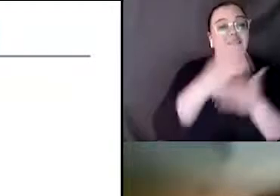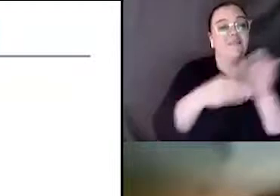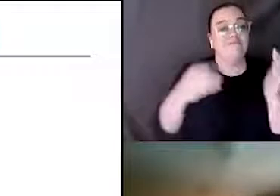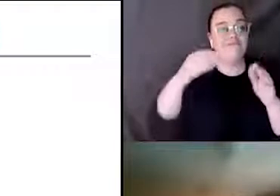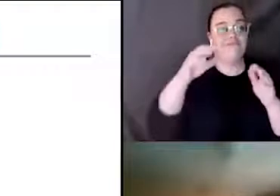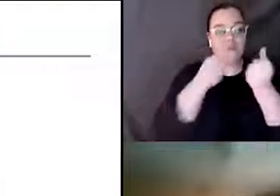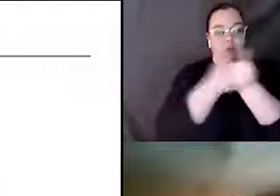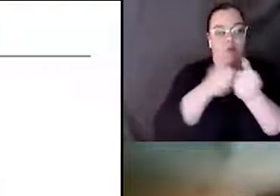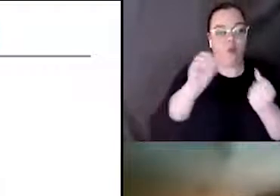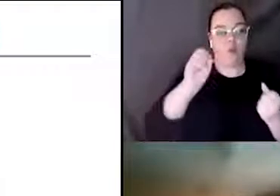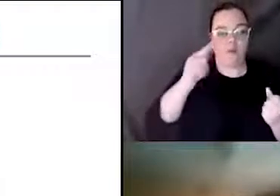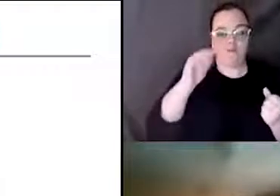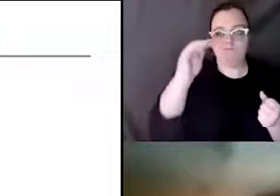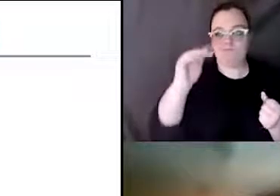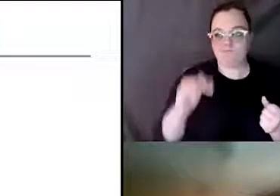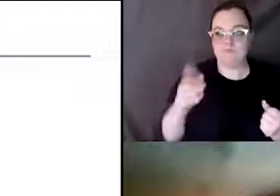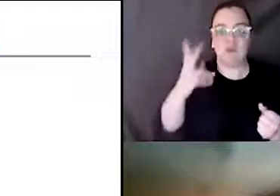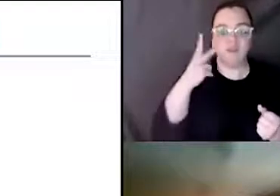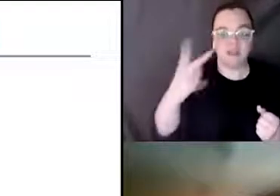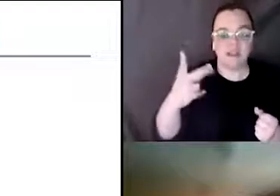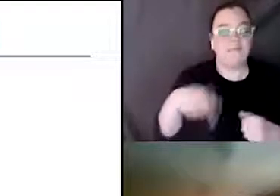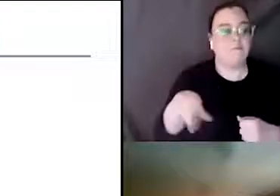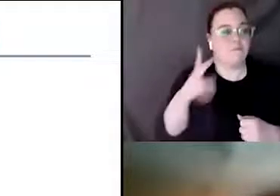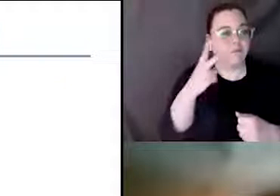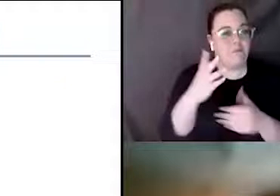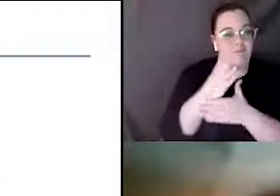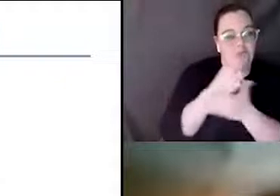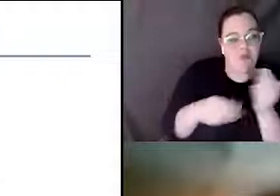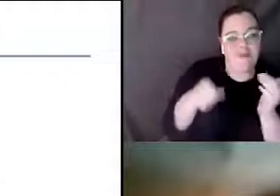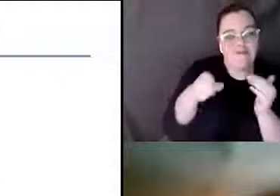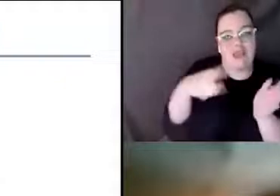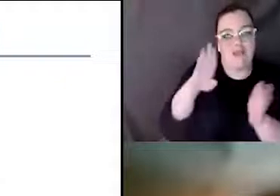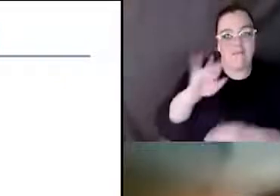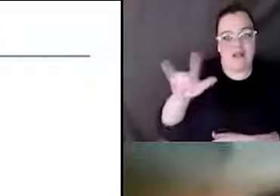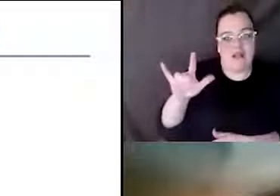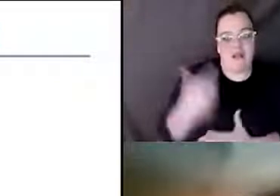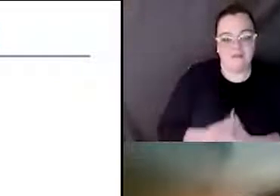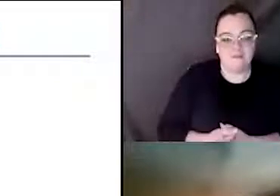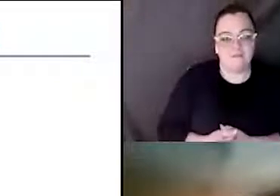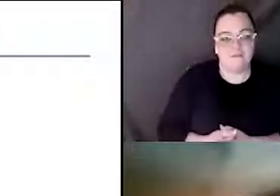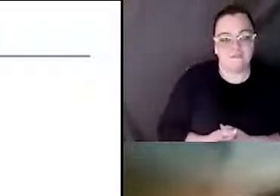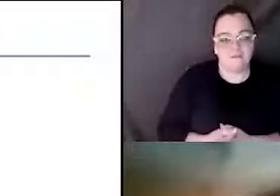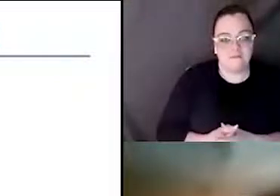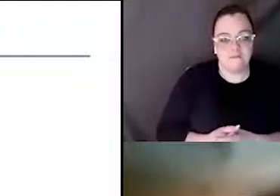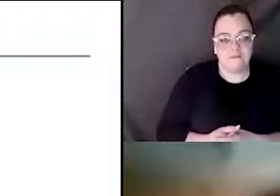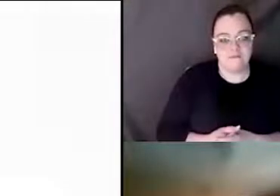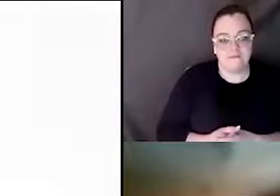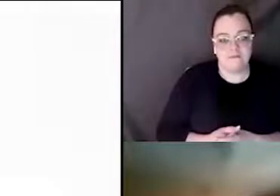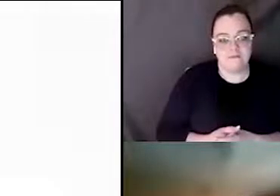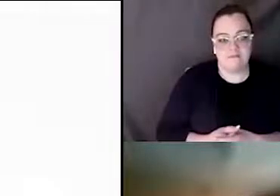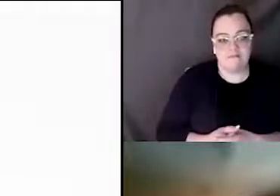organizations that are part of that bill. Next slide.